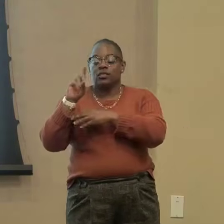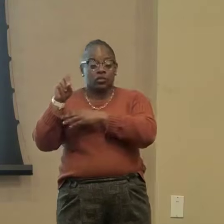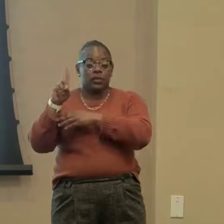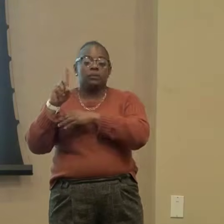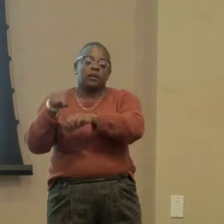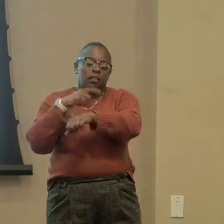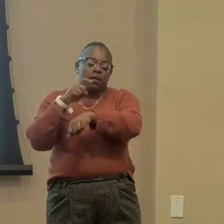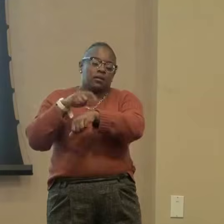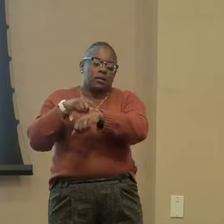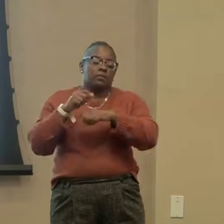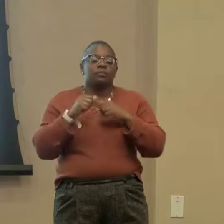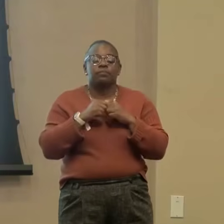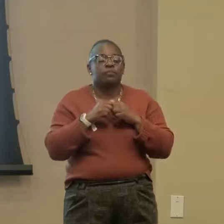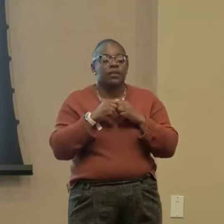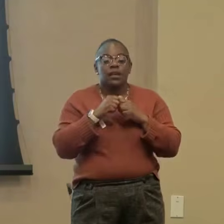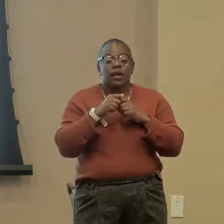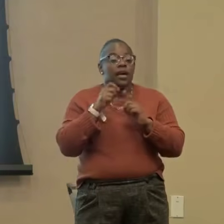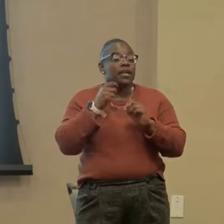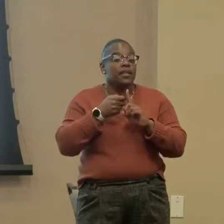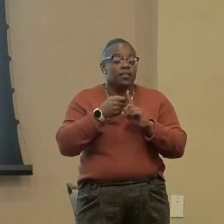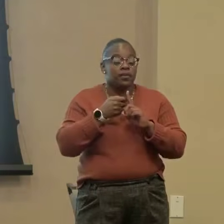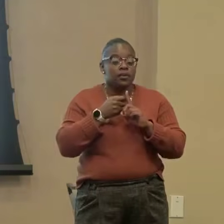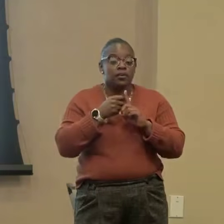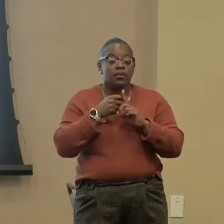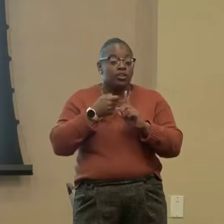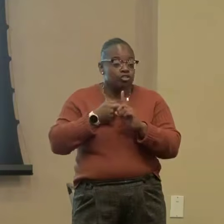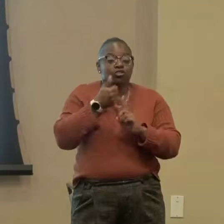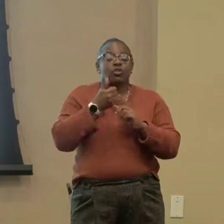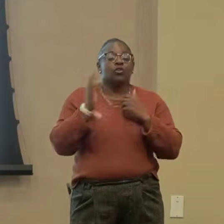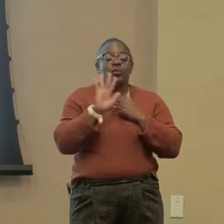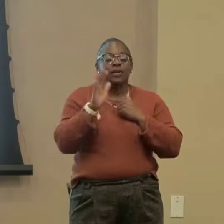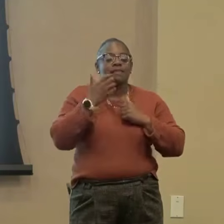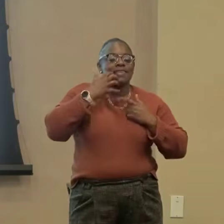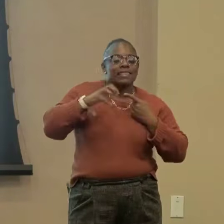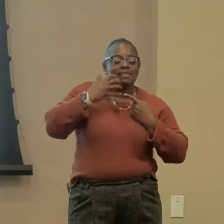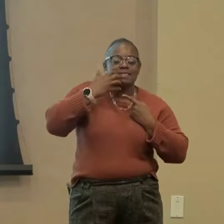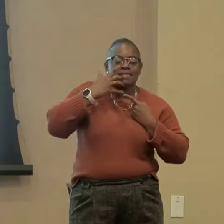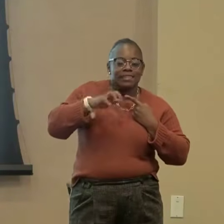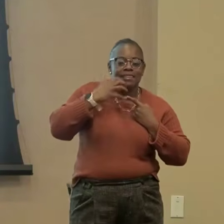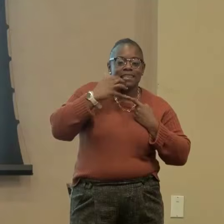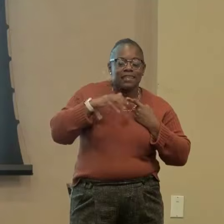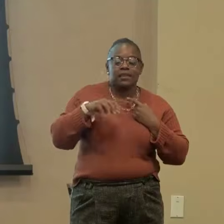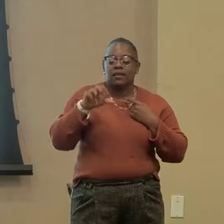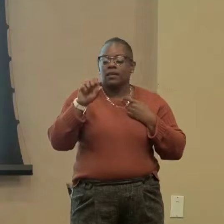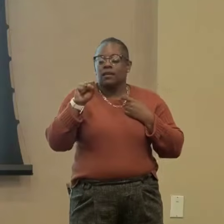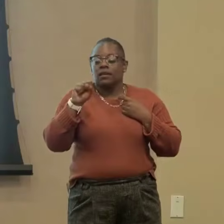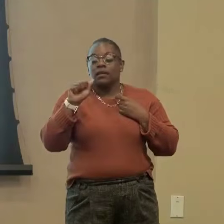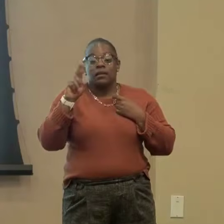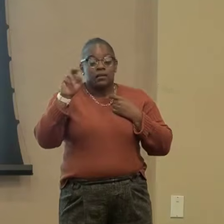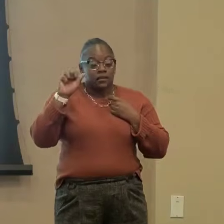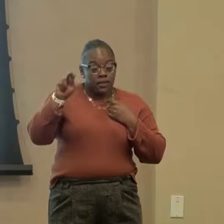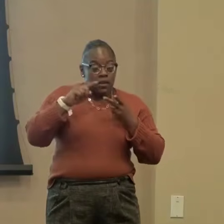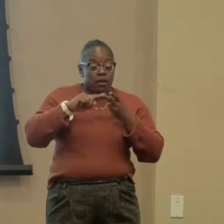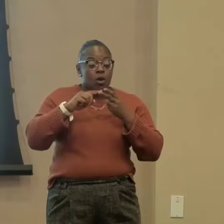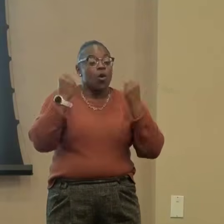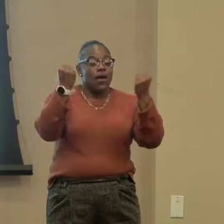longer. Another trigger, since we're talking about it, is heat. Heat in terms of saunas or heat in terms of working